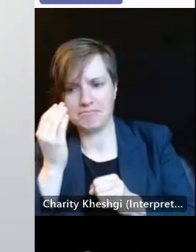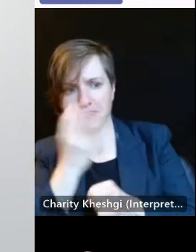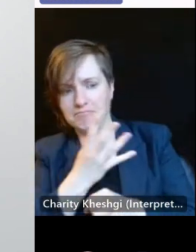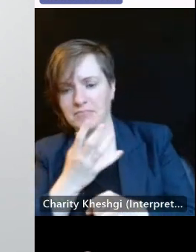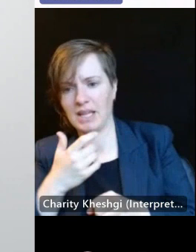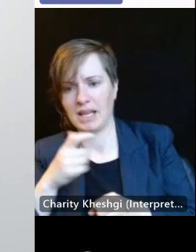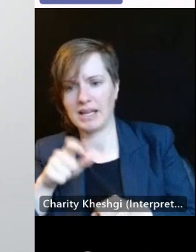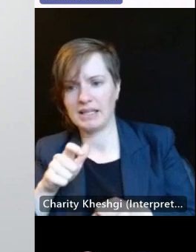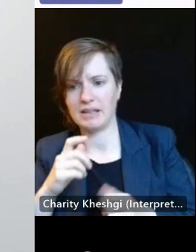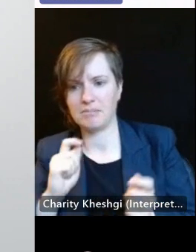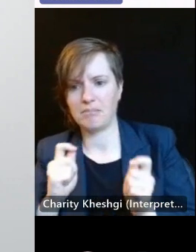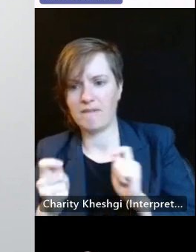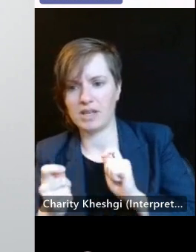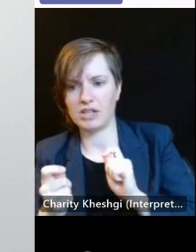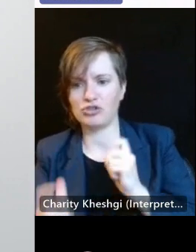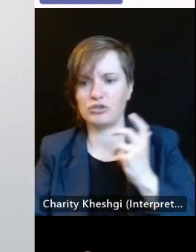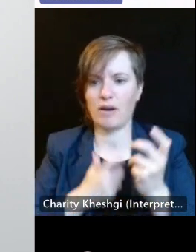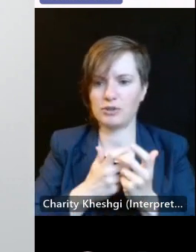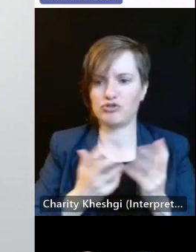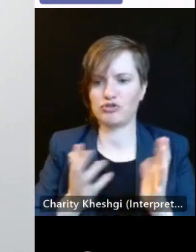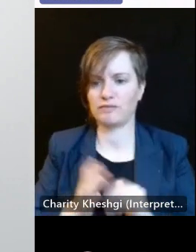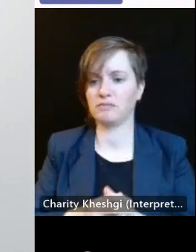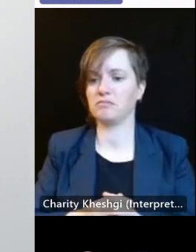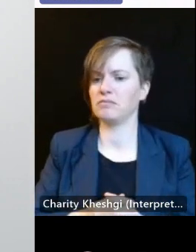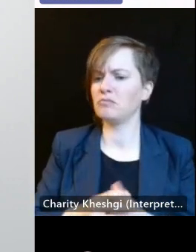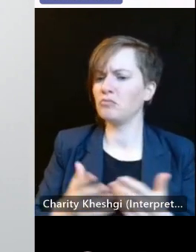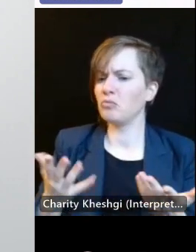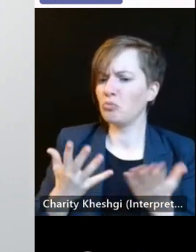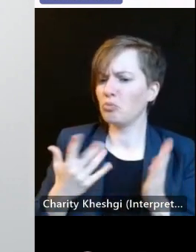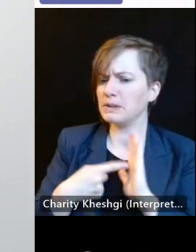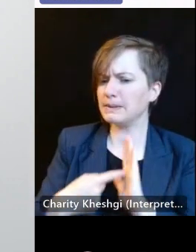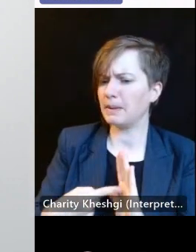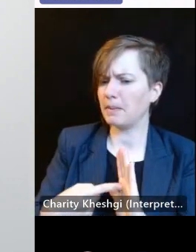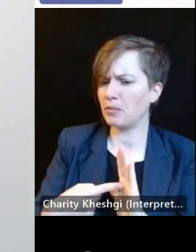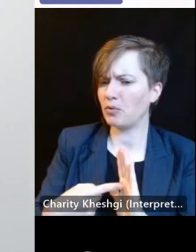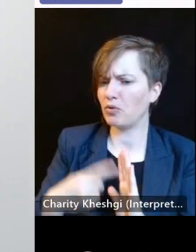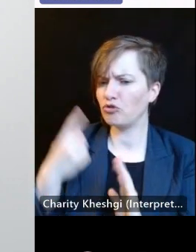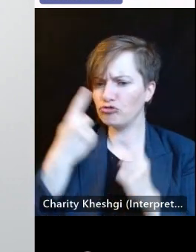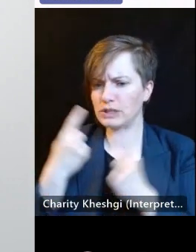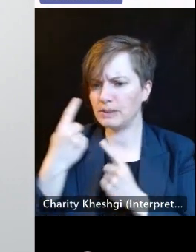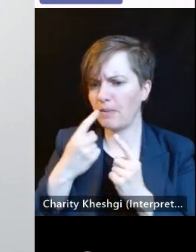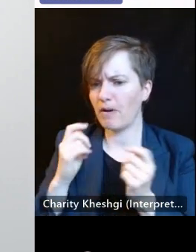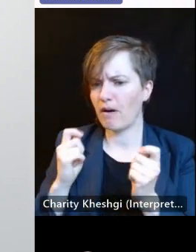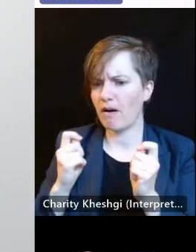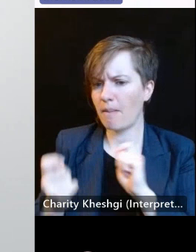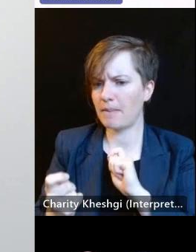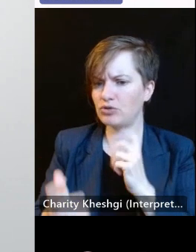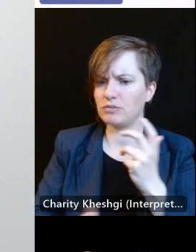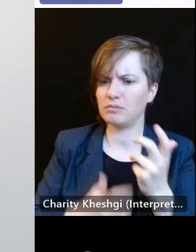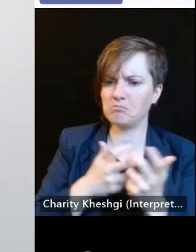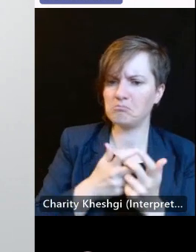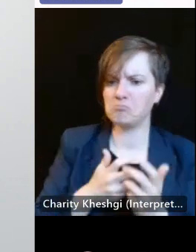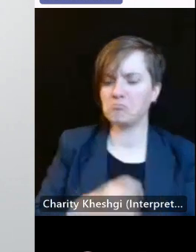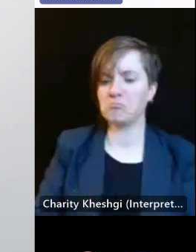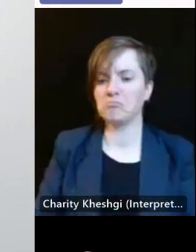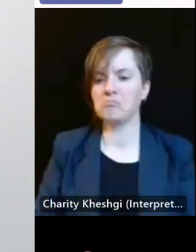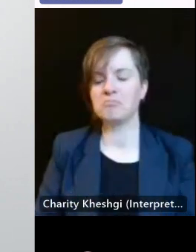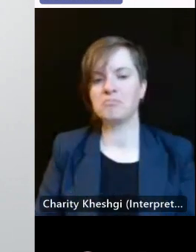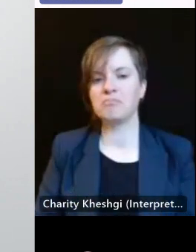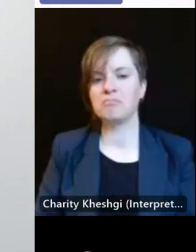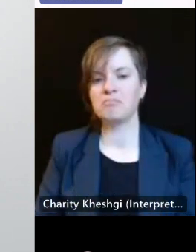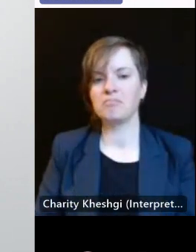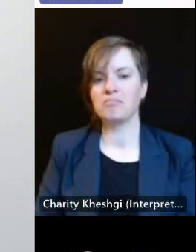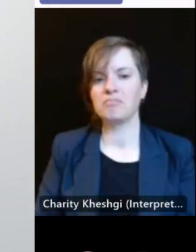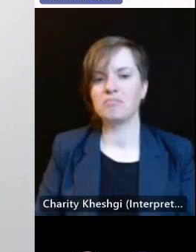of reasonable modifications or accommodations in shelters? It may include, for example, access to